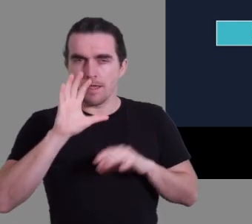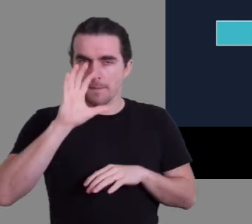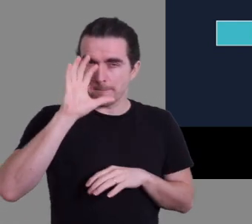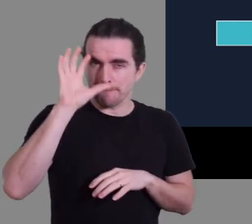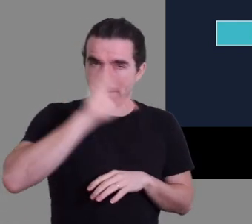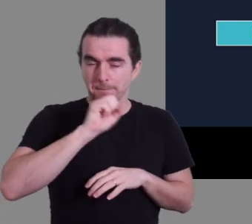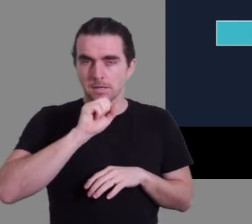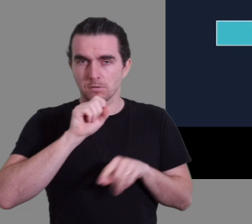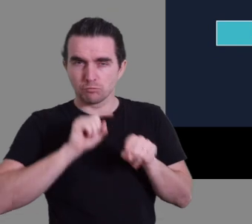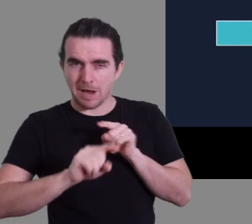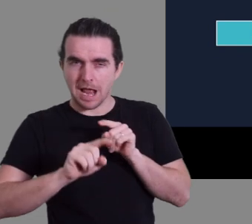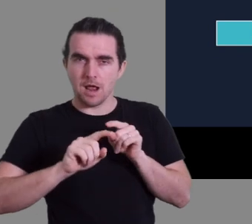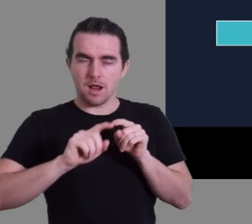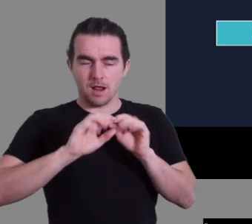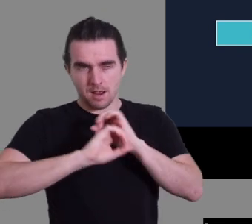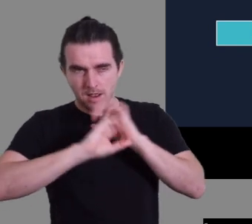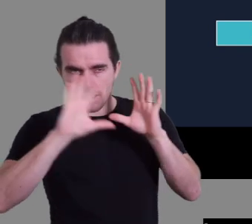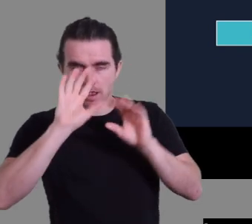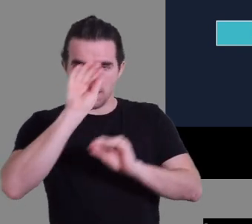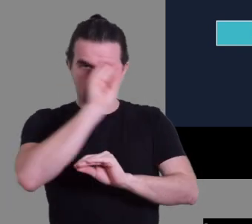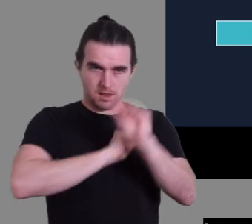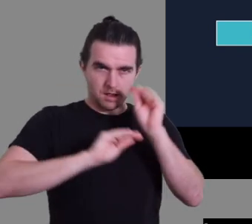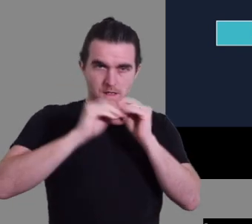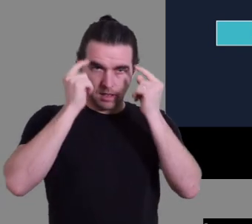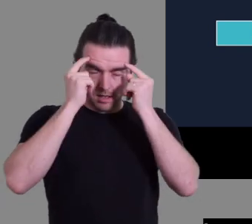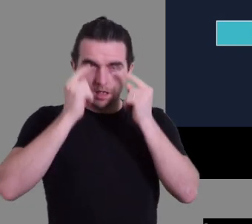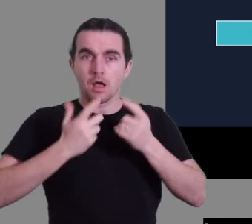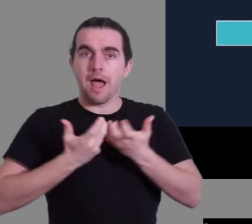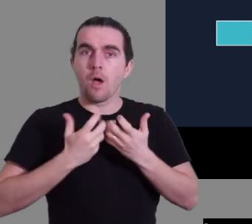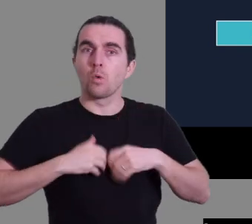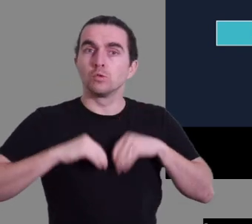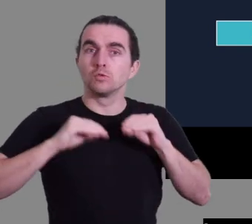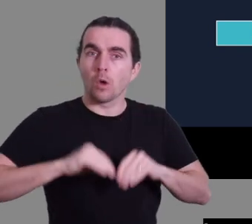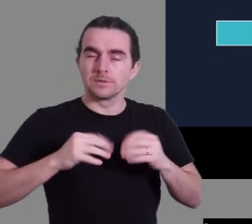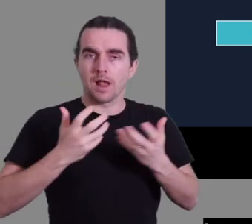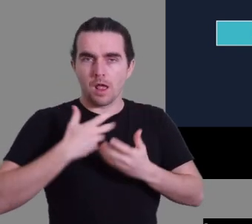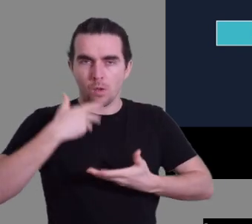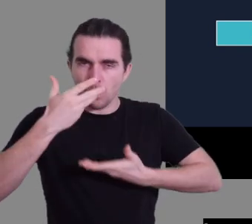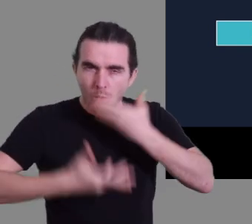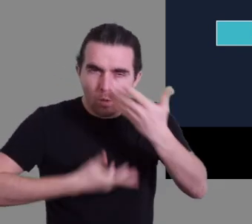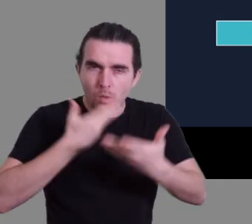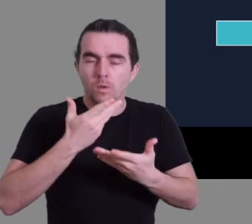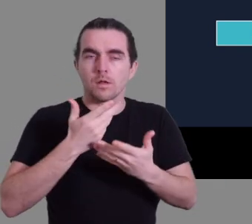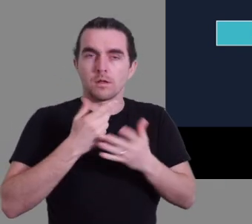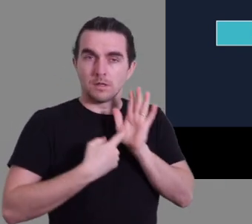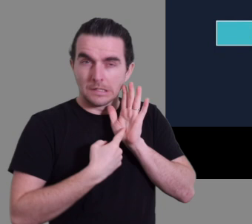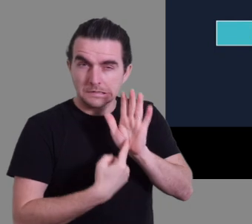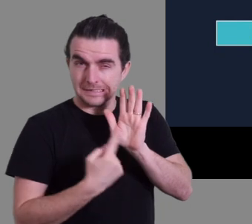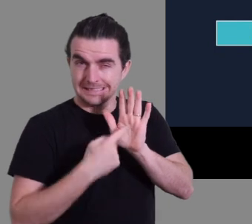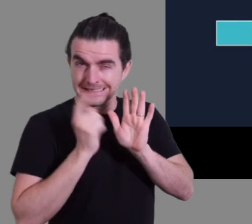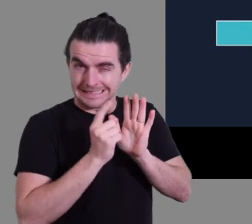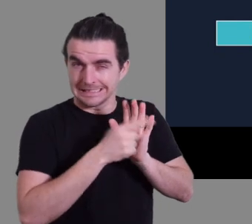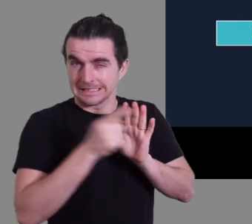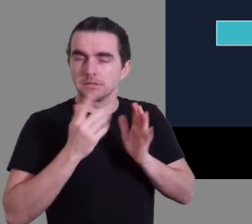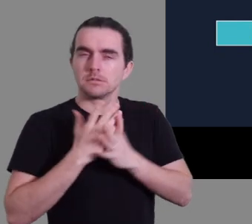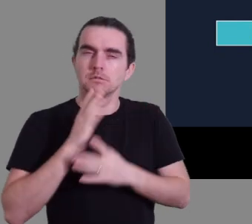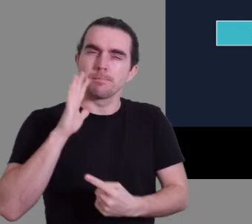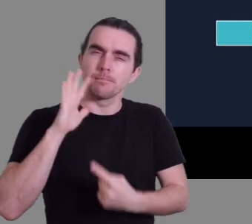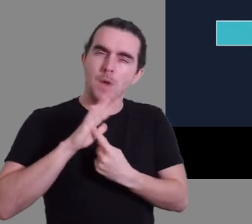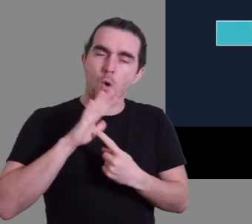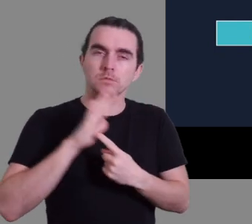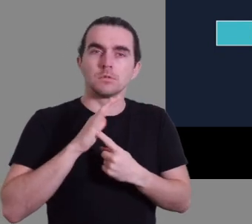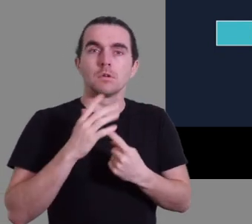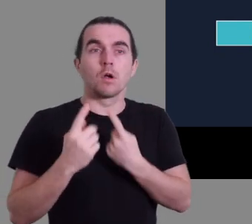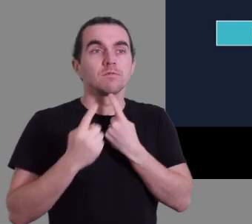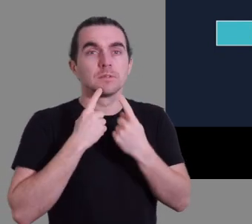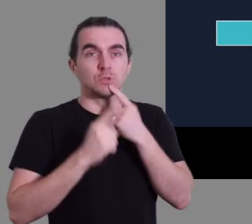and to try and organize it in your mind in order to coach and teach and to design sessions. The really important thing then is to chunk